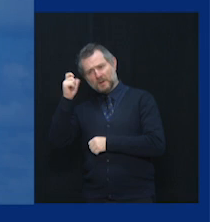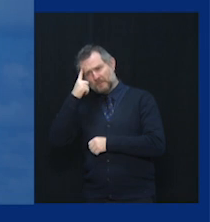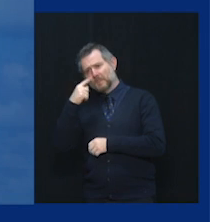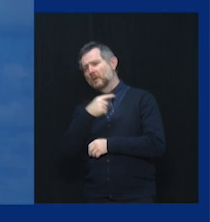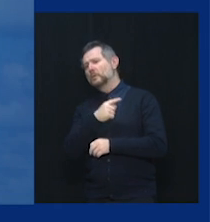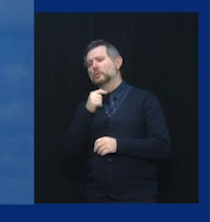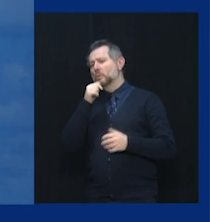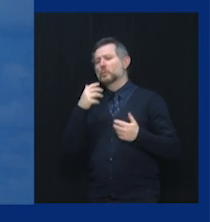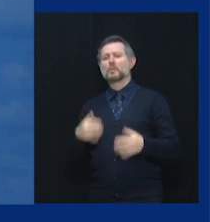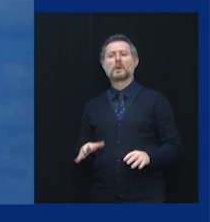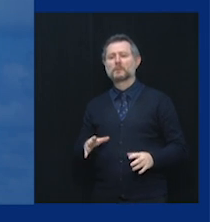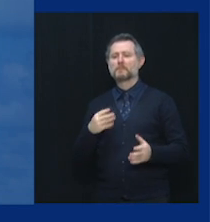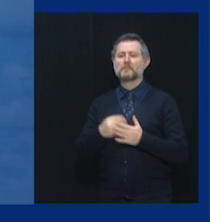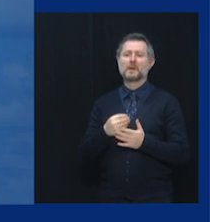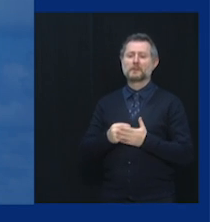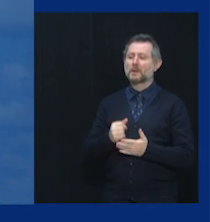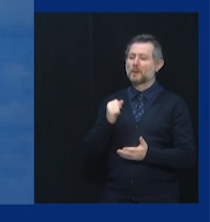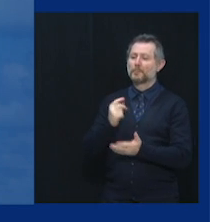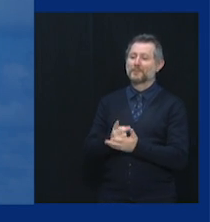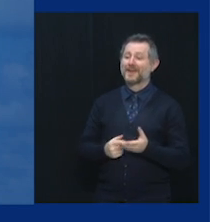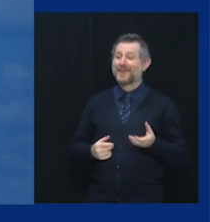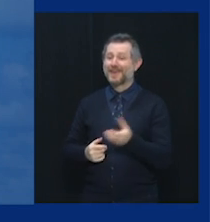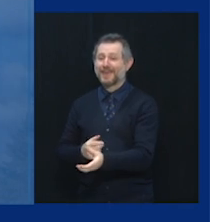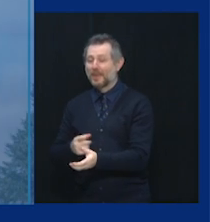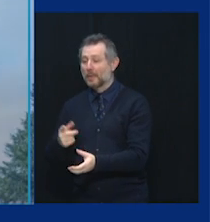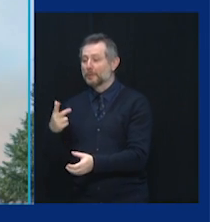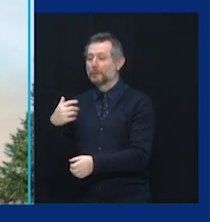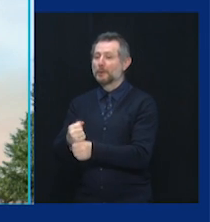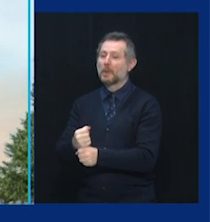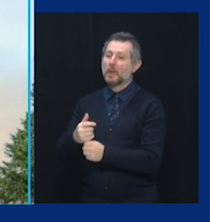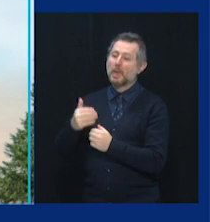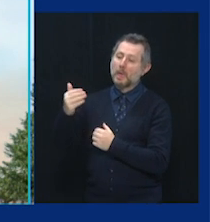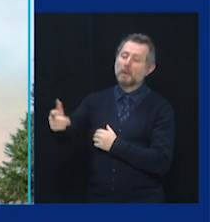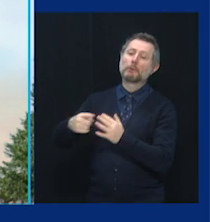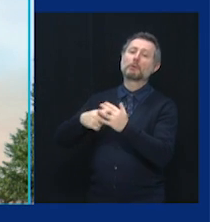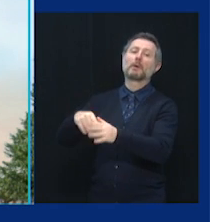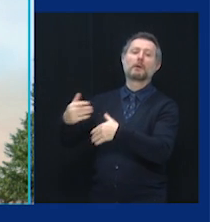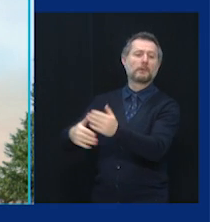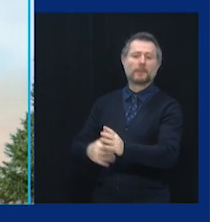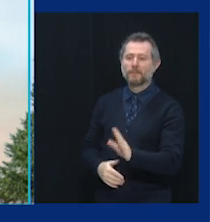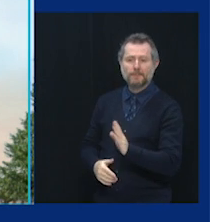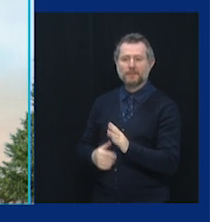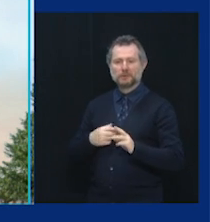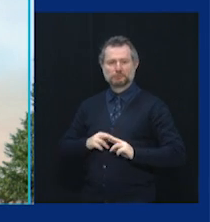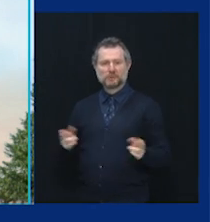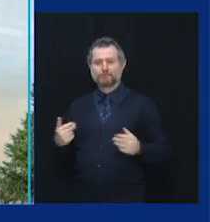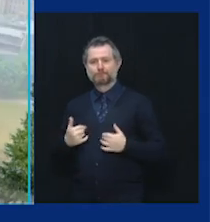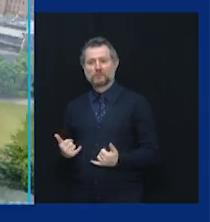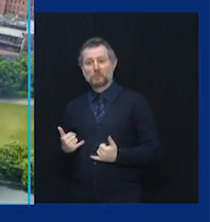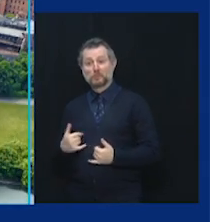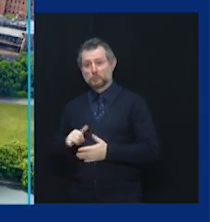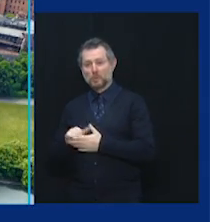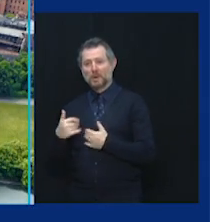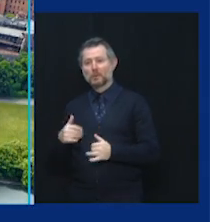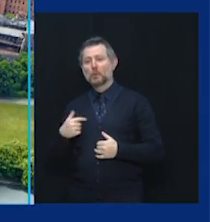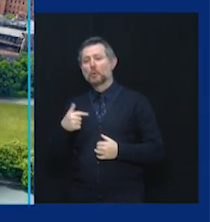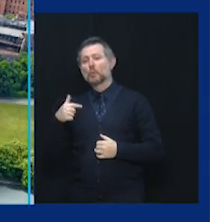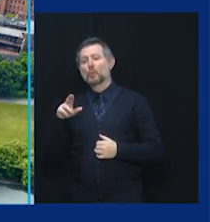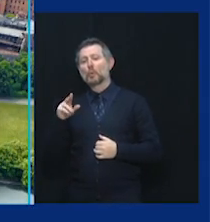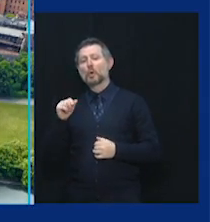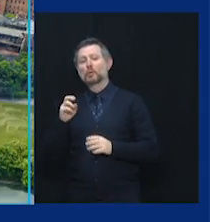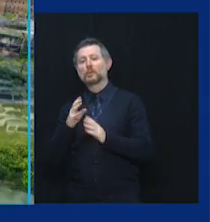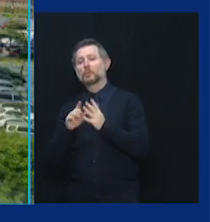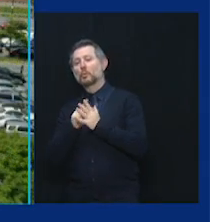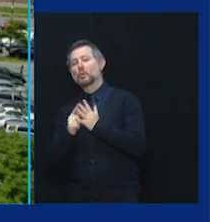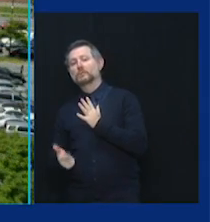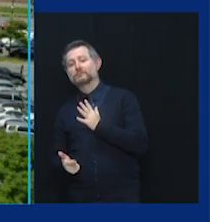doesn't stimulate the economy. New York is going to be ready to go. That's why we're queuing up all these projects,